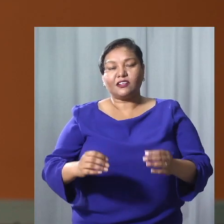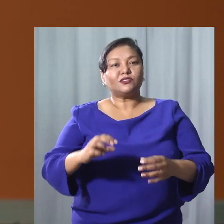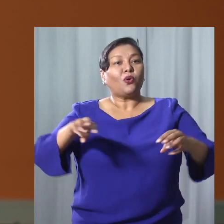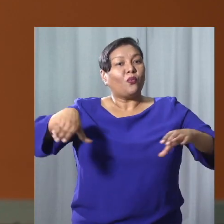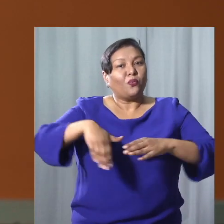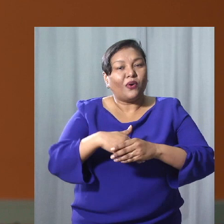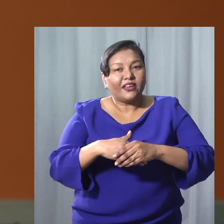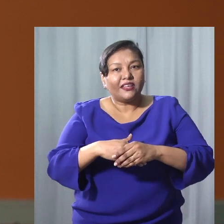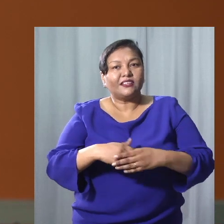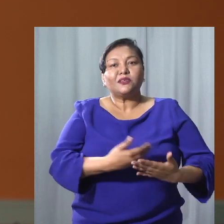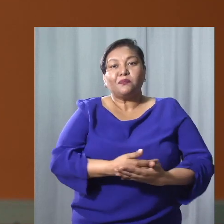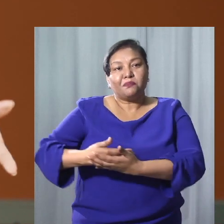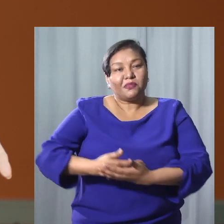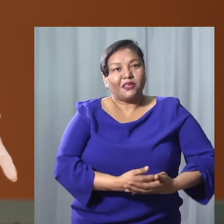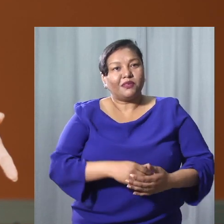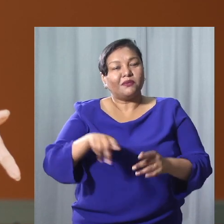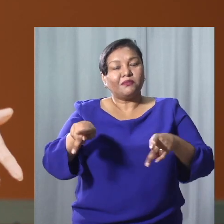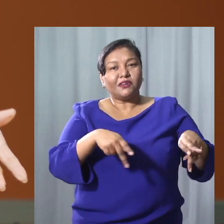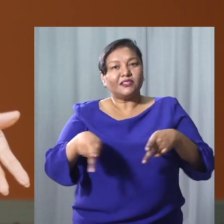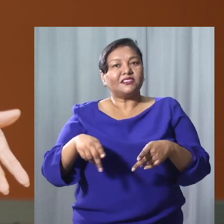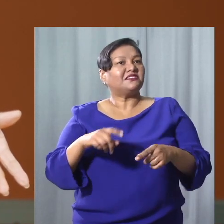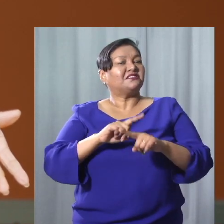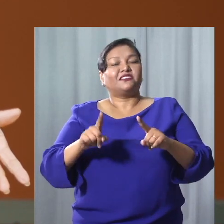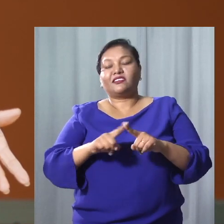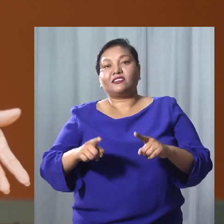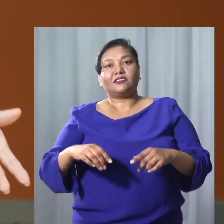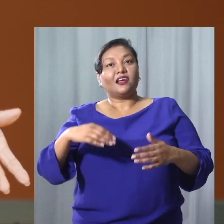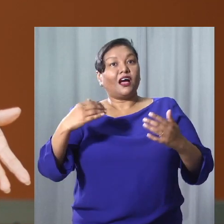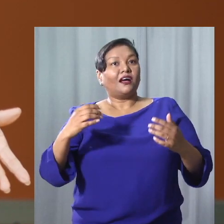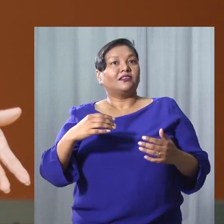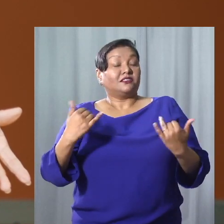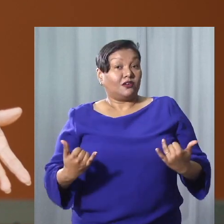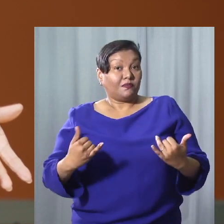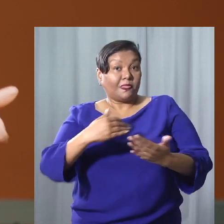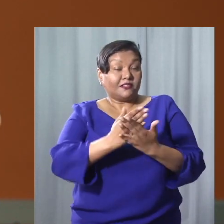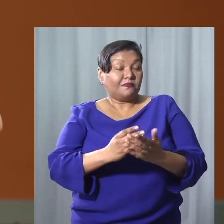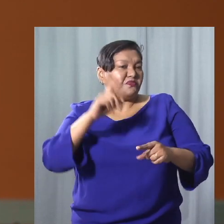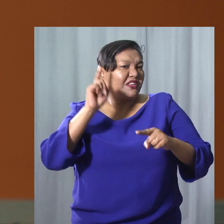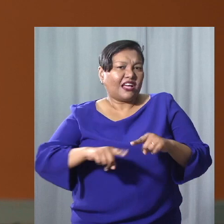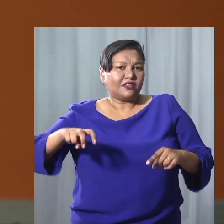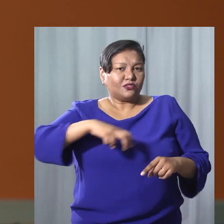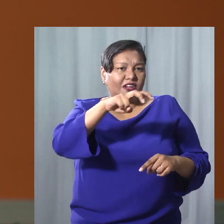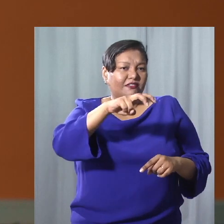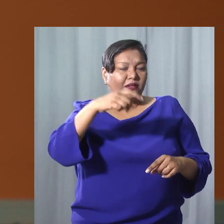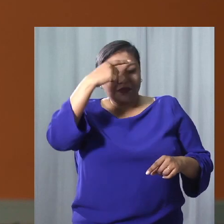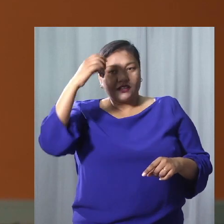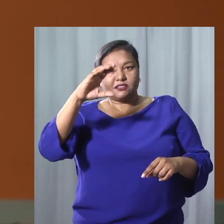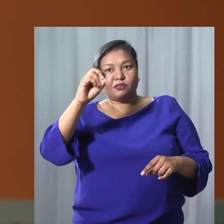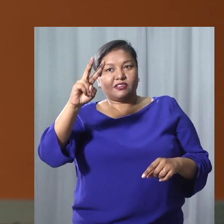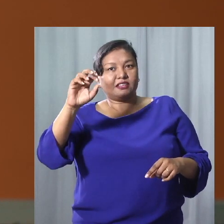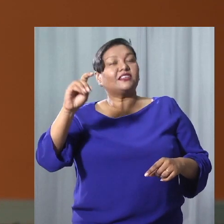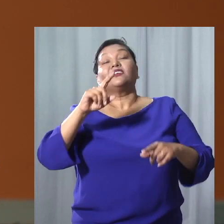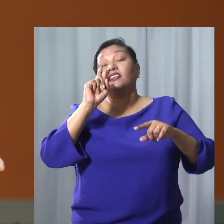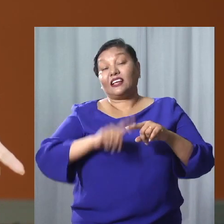we have all kind of things. Now, some of us cannot travel. We could not travel because of, and some of us still